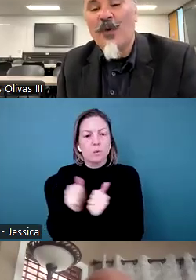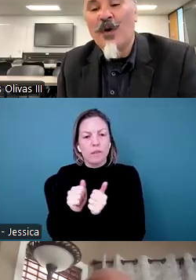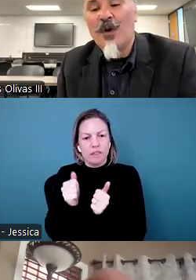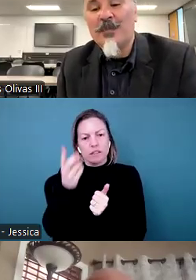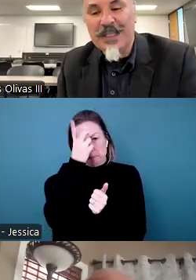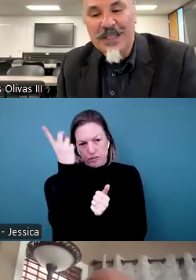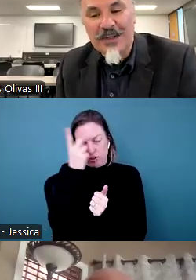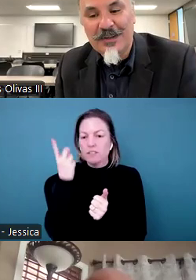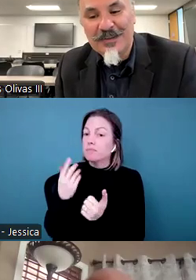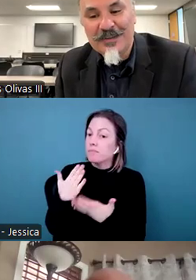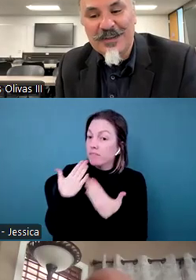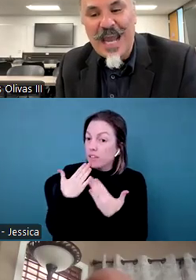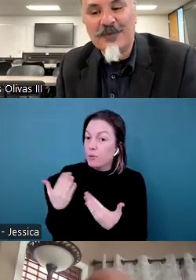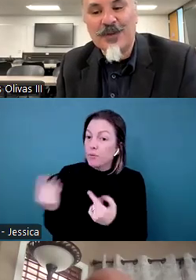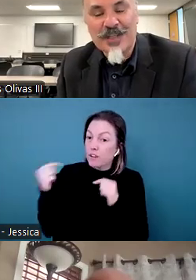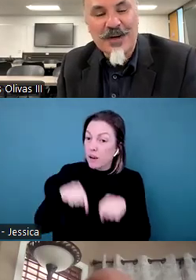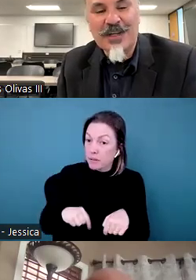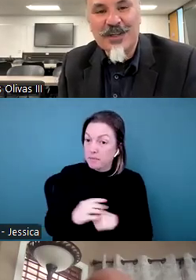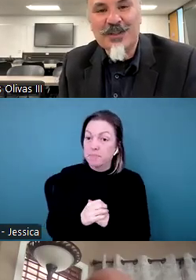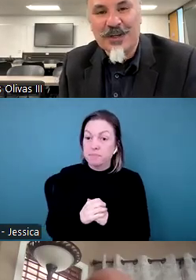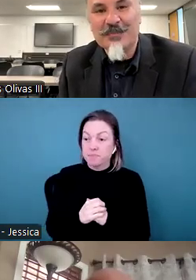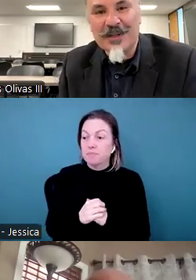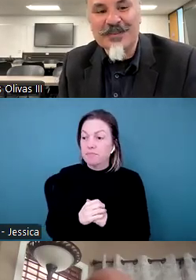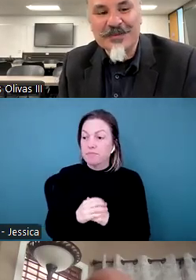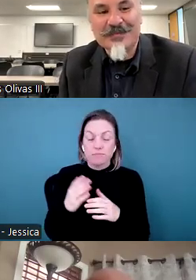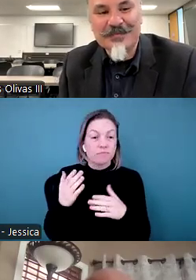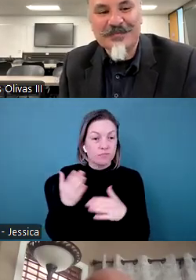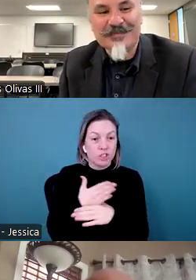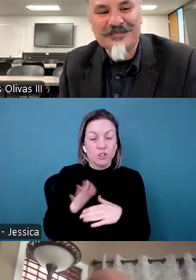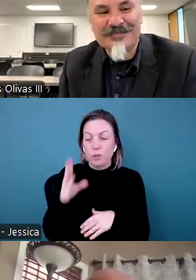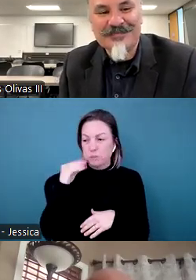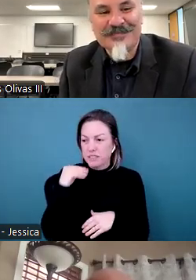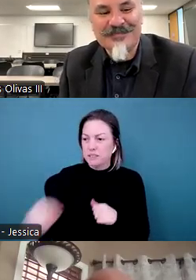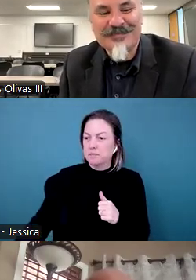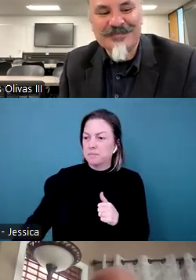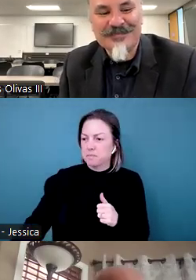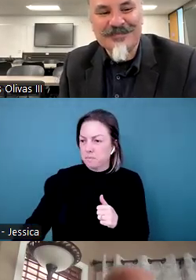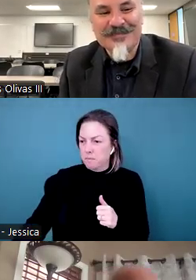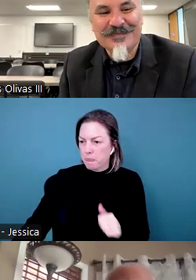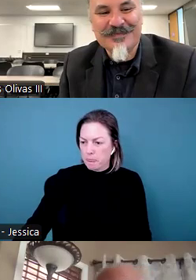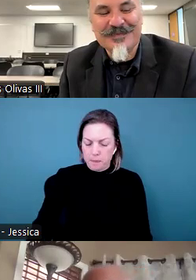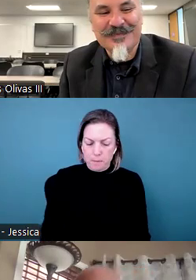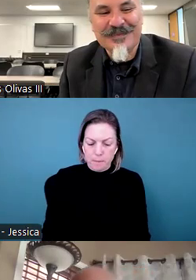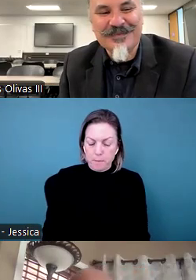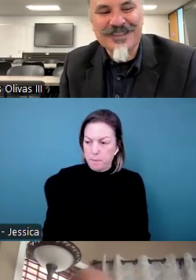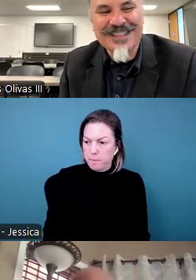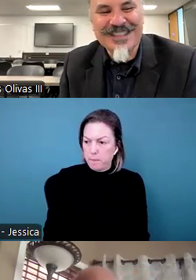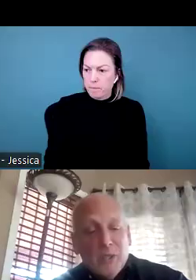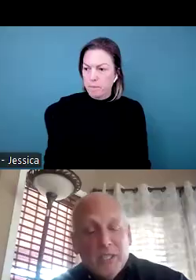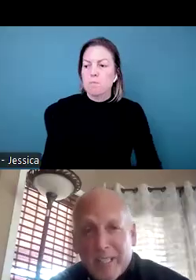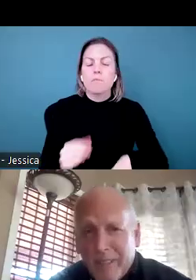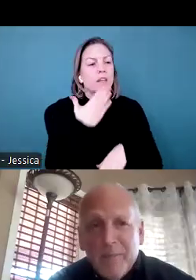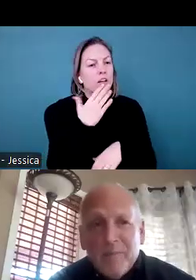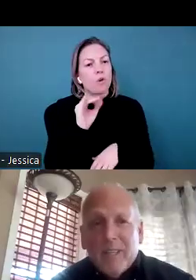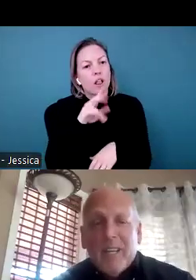you for being here and for sharing your experience. Well, thank you, Carlos, and it's good to see